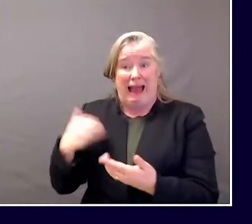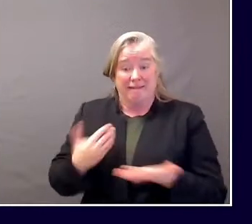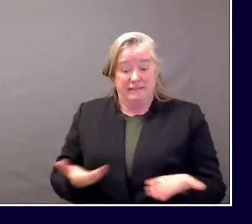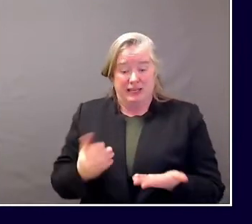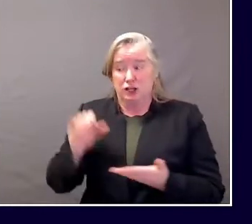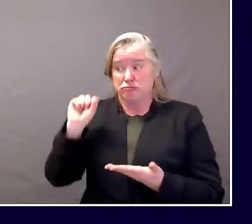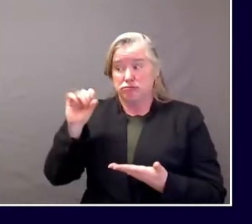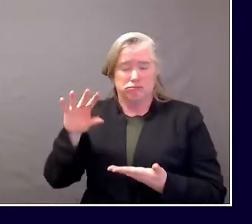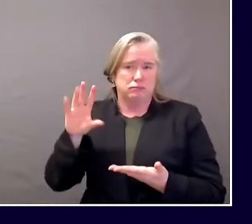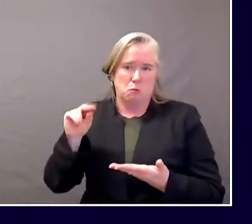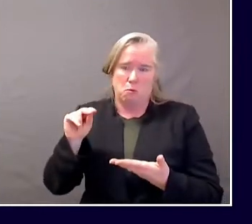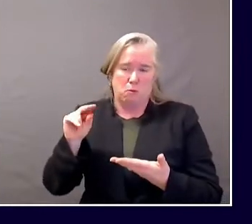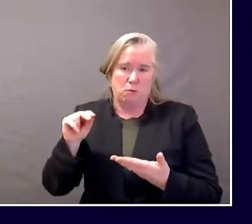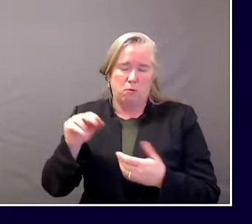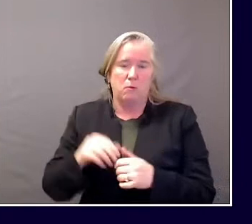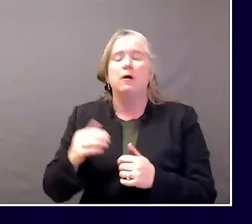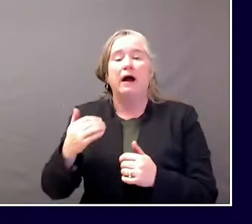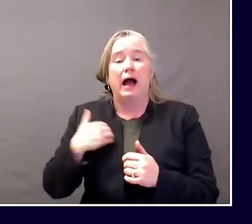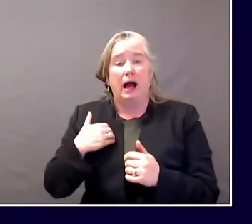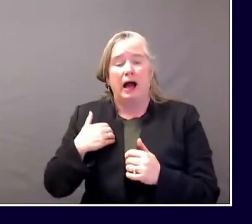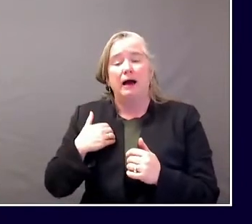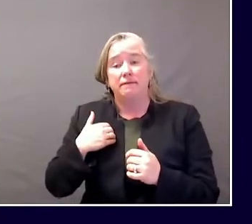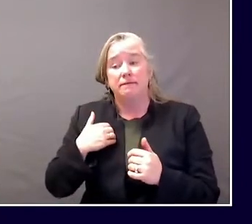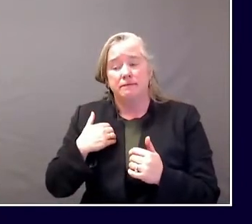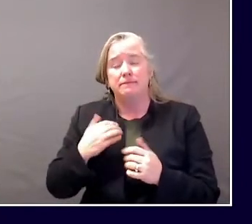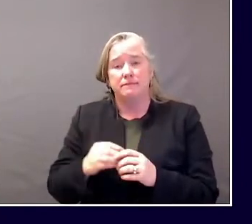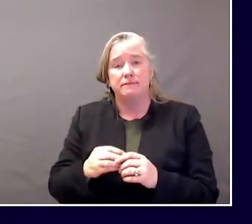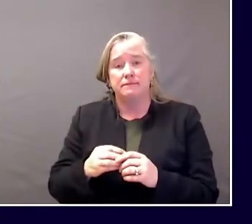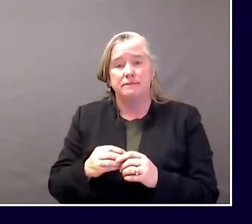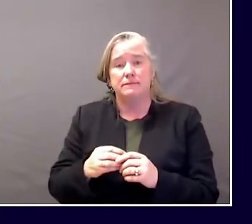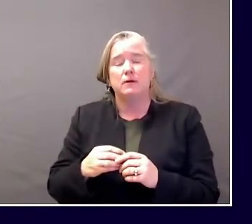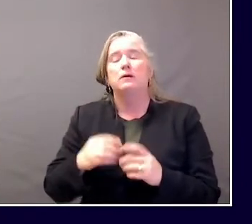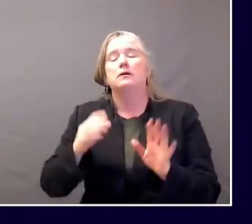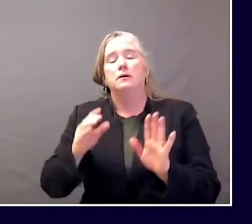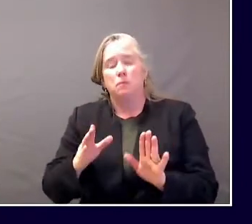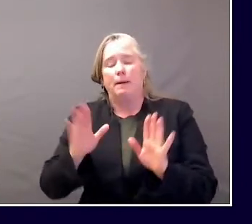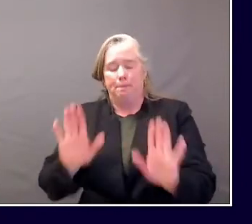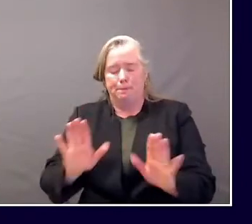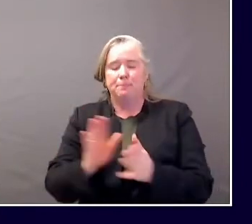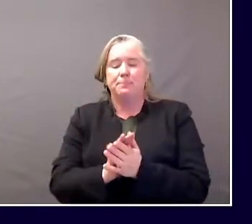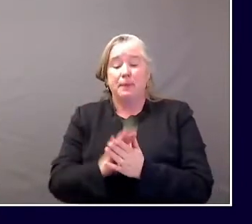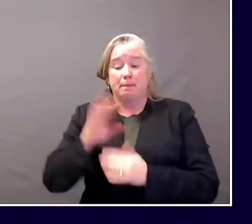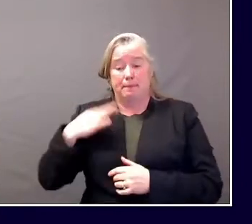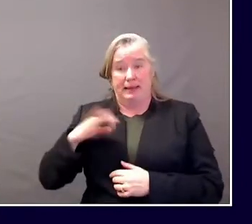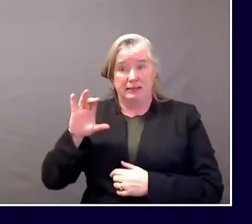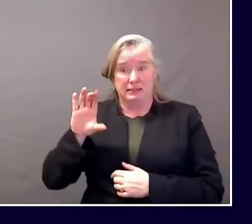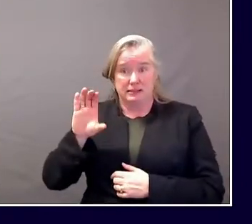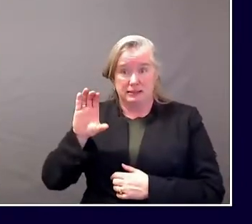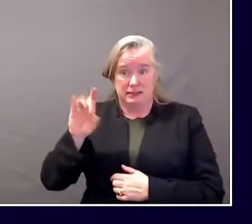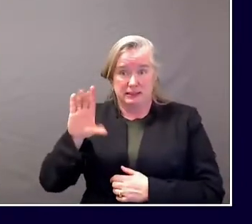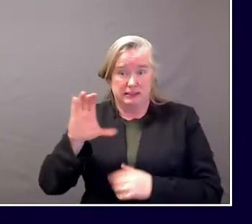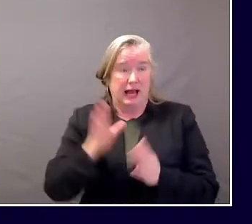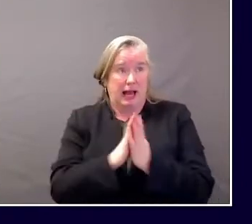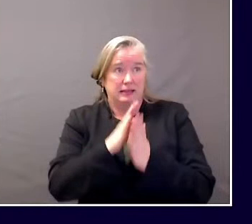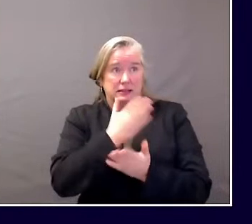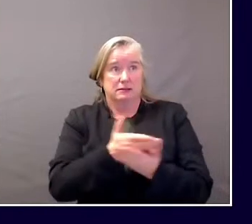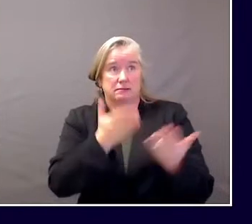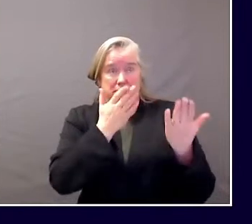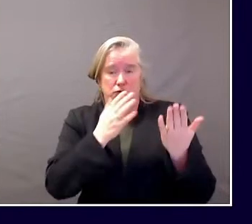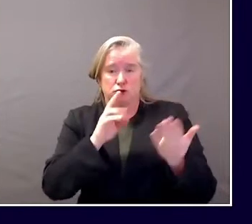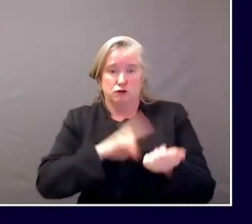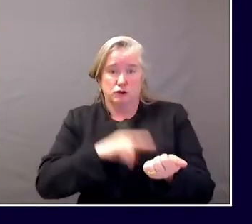but we do have them. We asked for, I should say, at our request. We